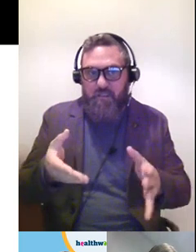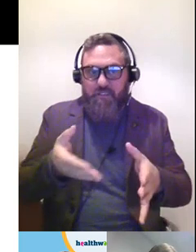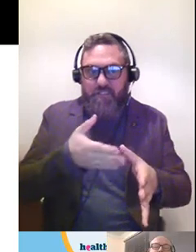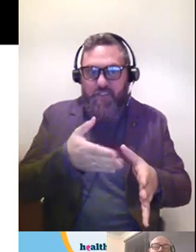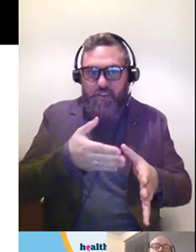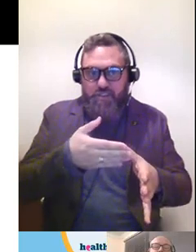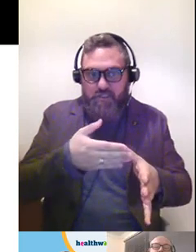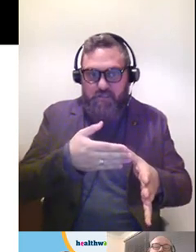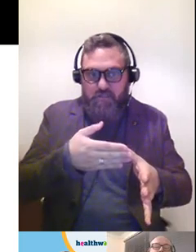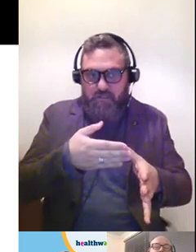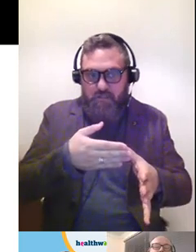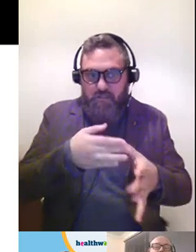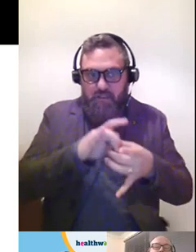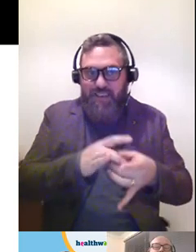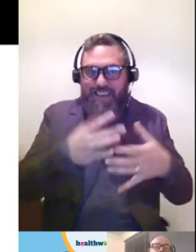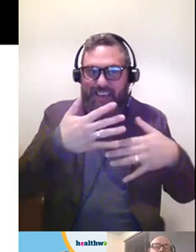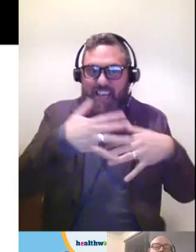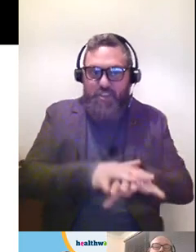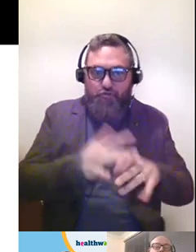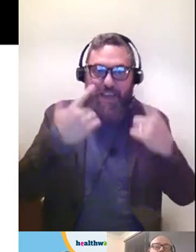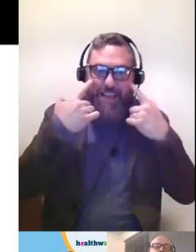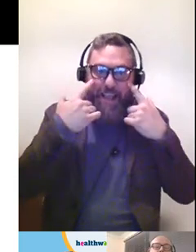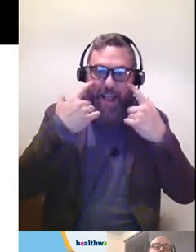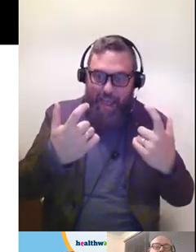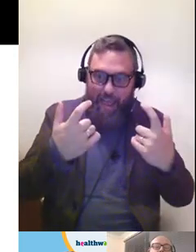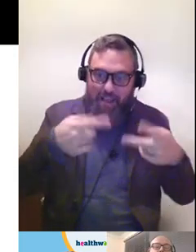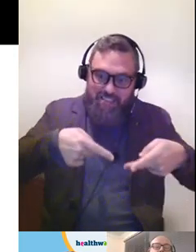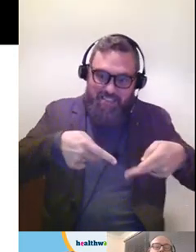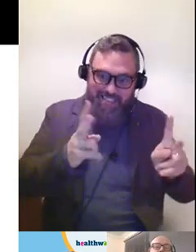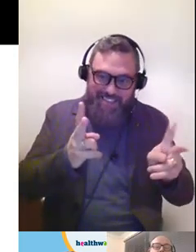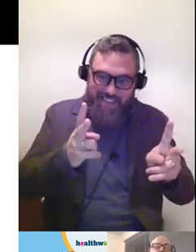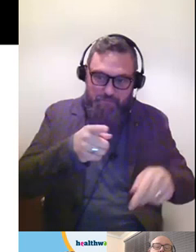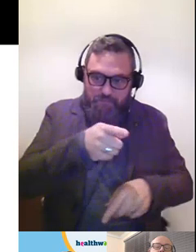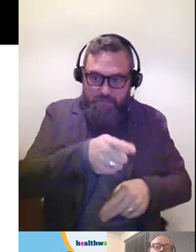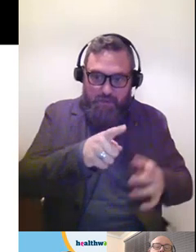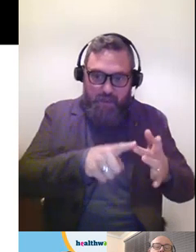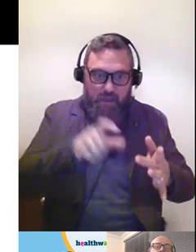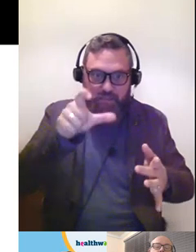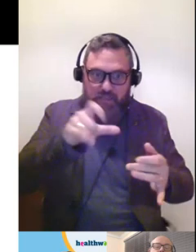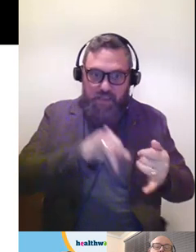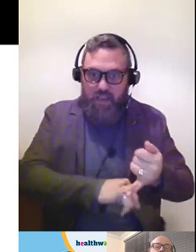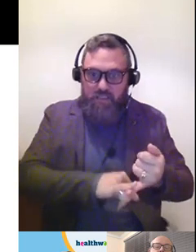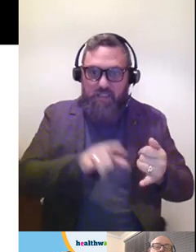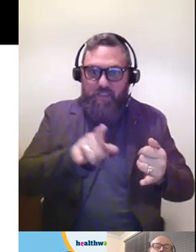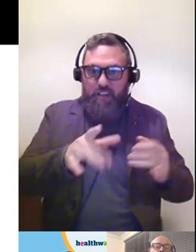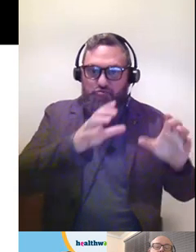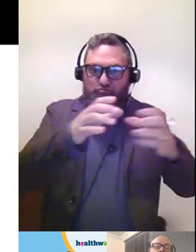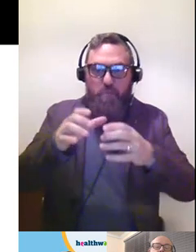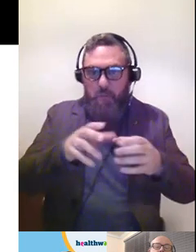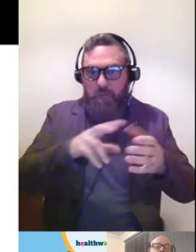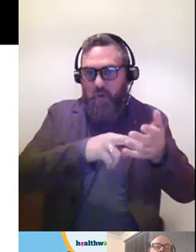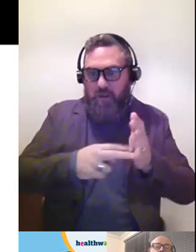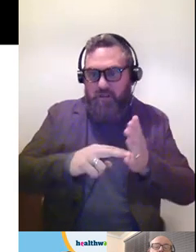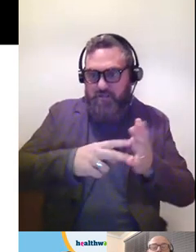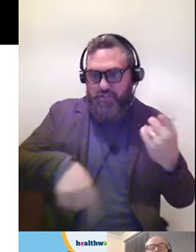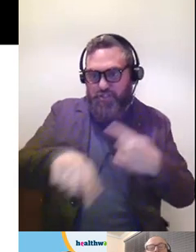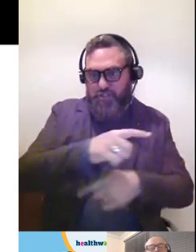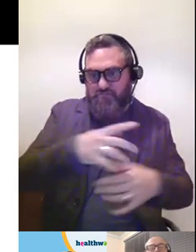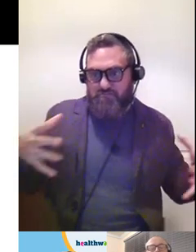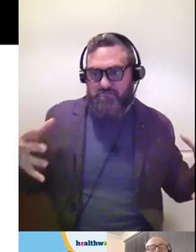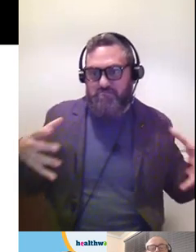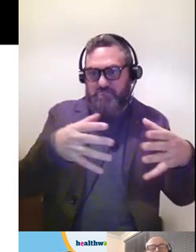is a term around the integrated care system. And that is the group of organisations that come together